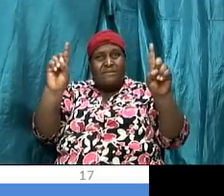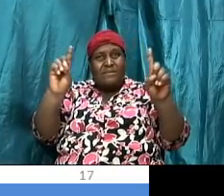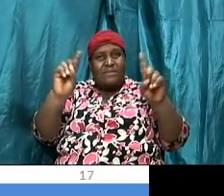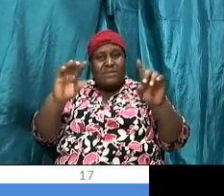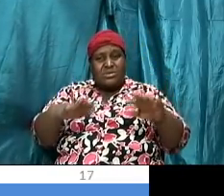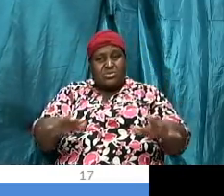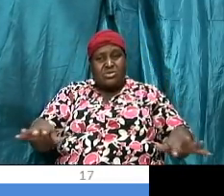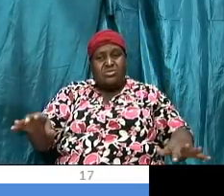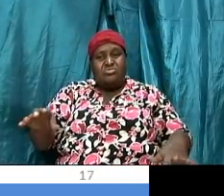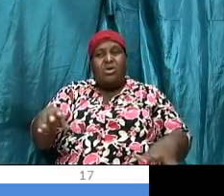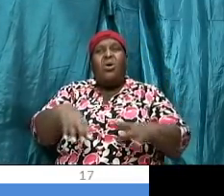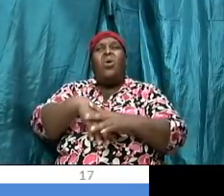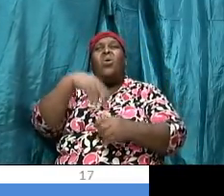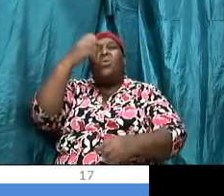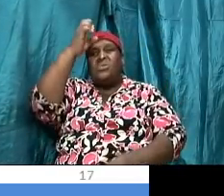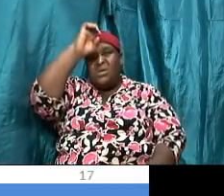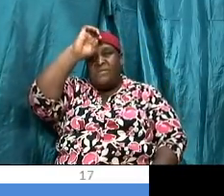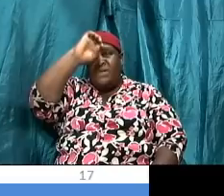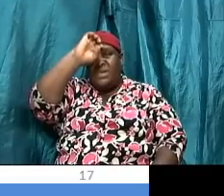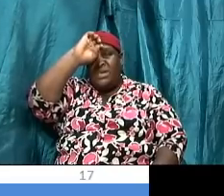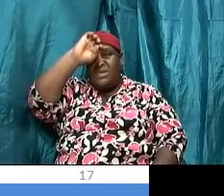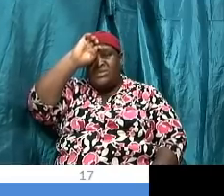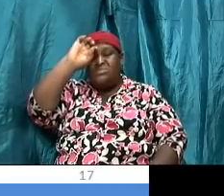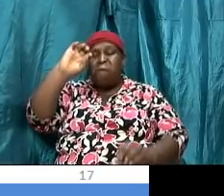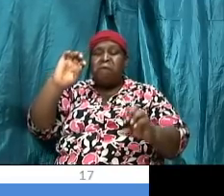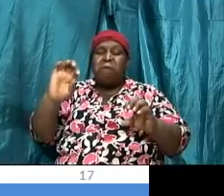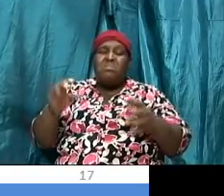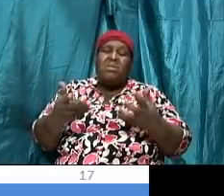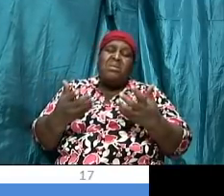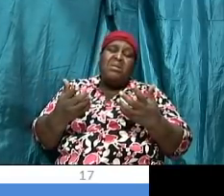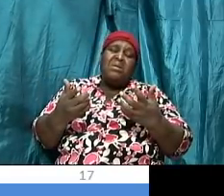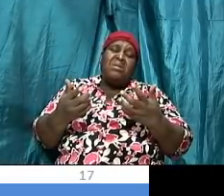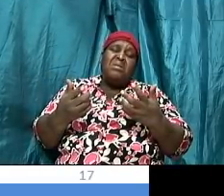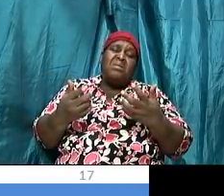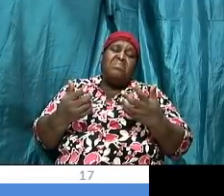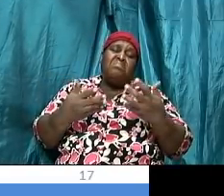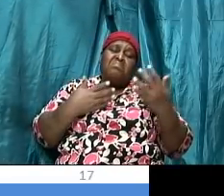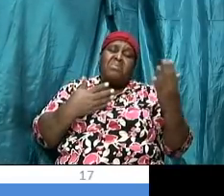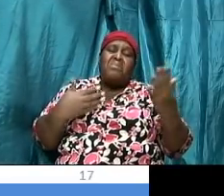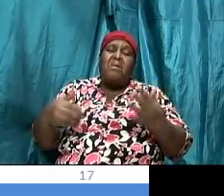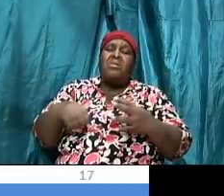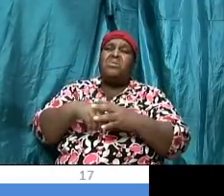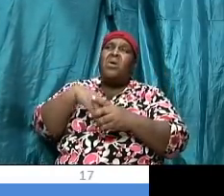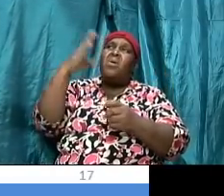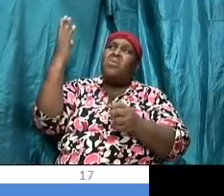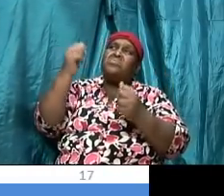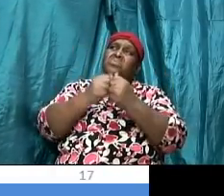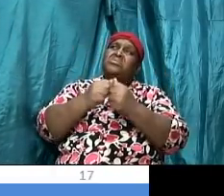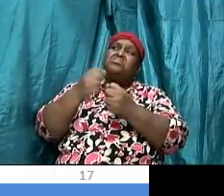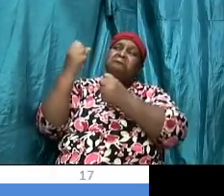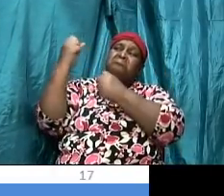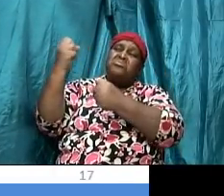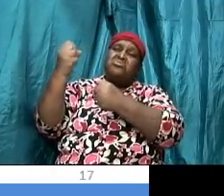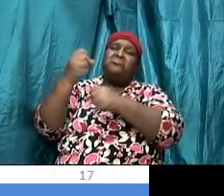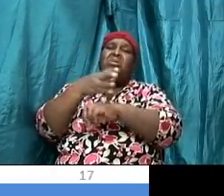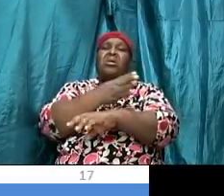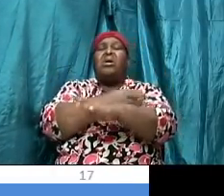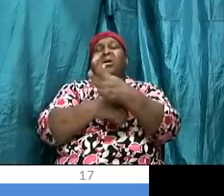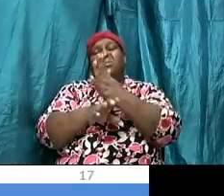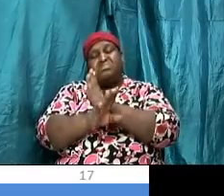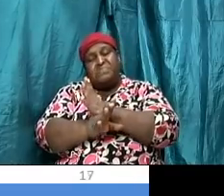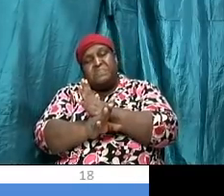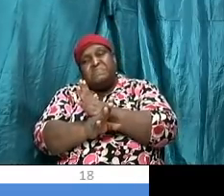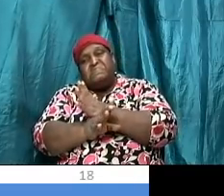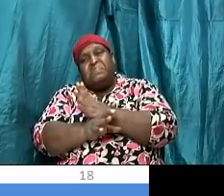You can remember the whole issue about the plagues and how he brought them out with a strong hand. Amen.